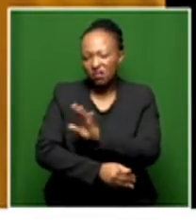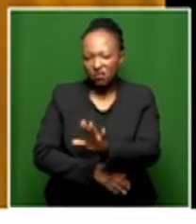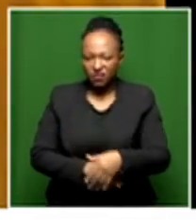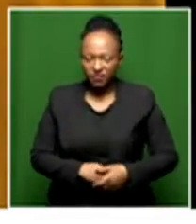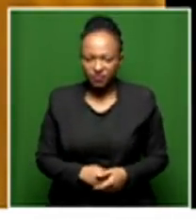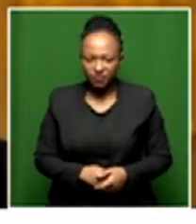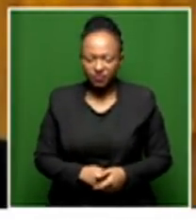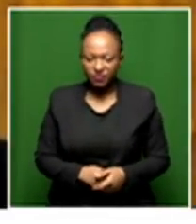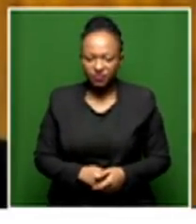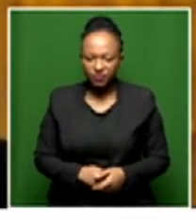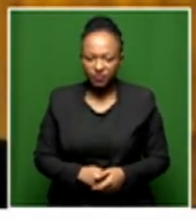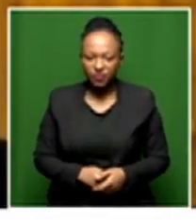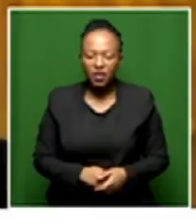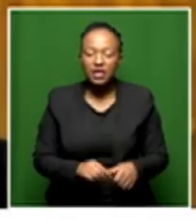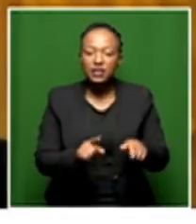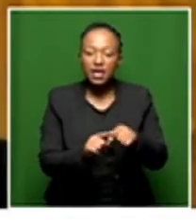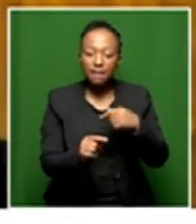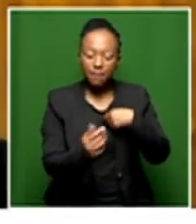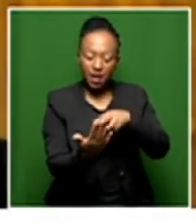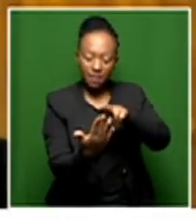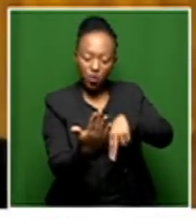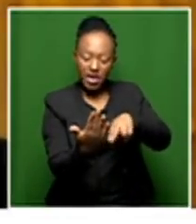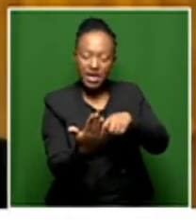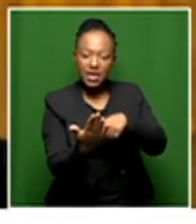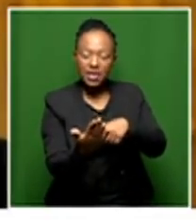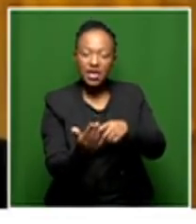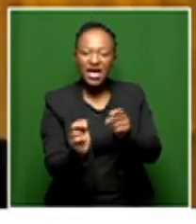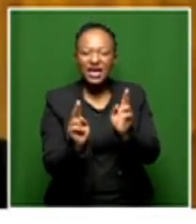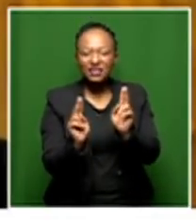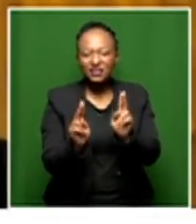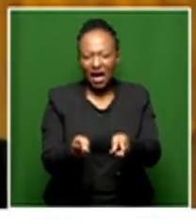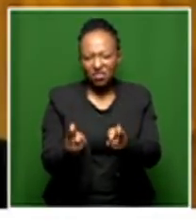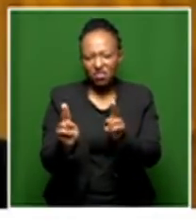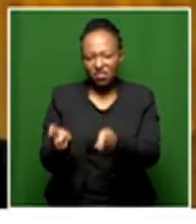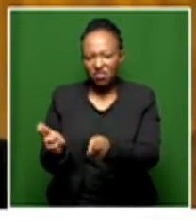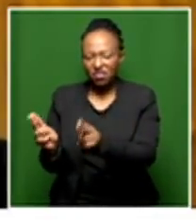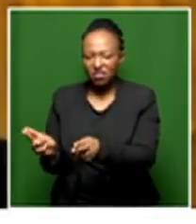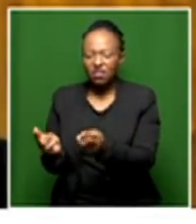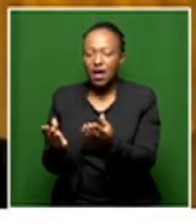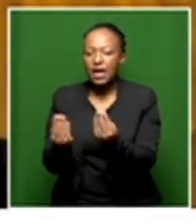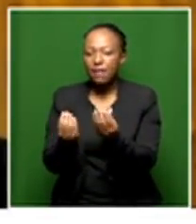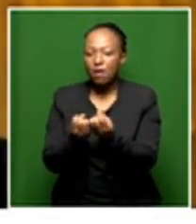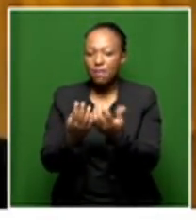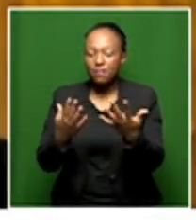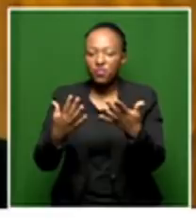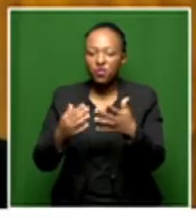Yeah. I'm also reading, though, on the death toll here. Among those that have been